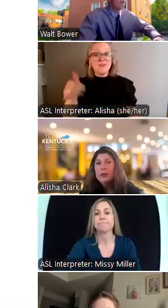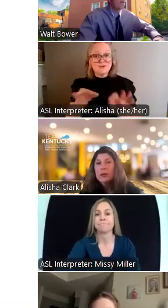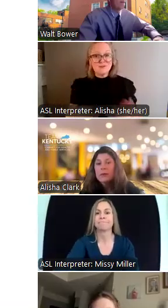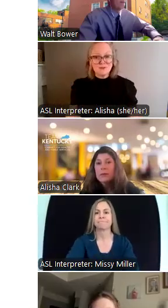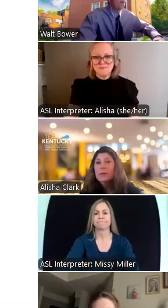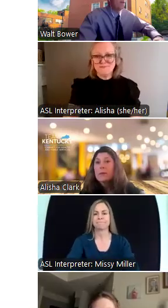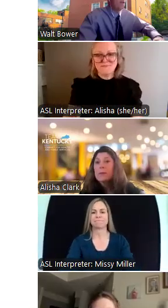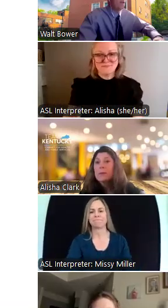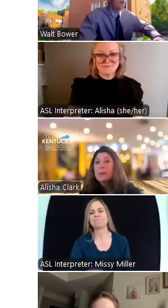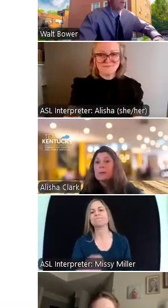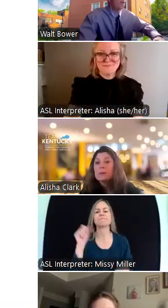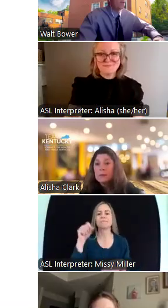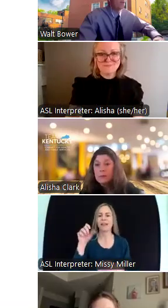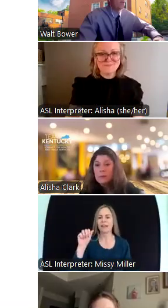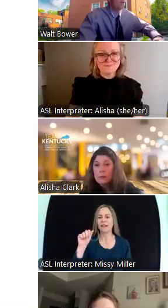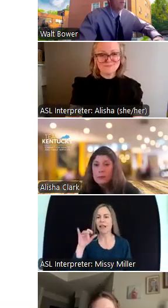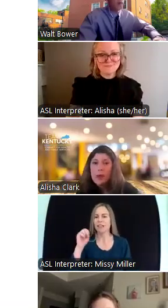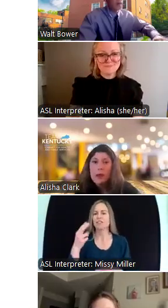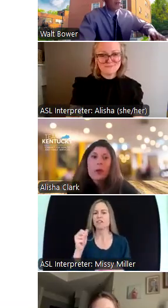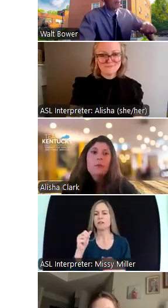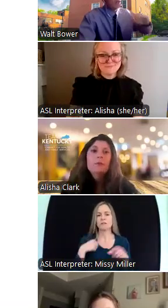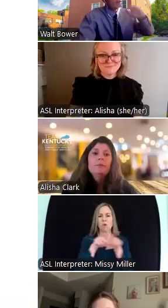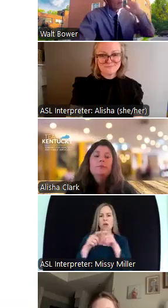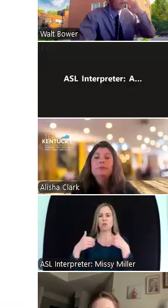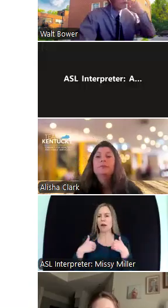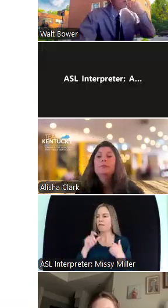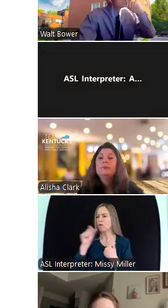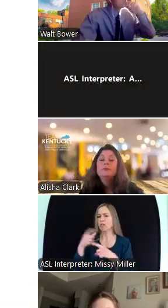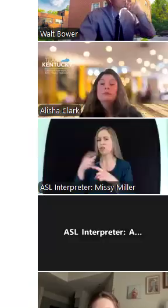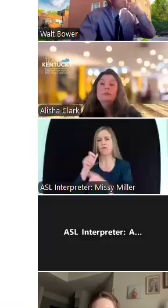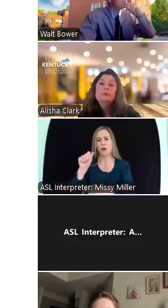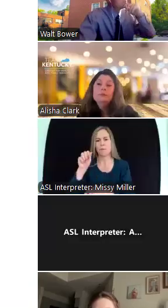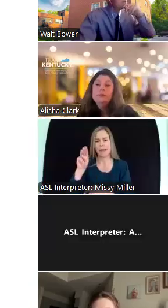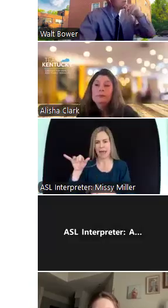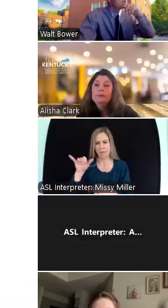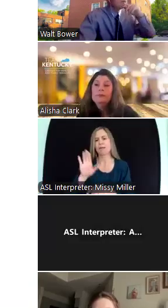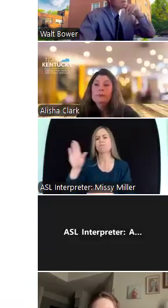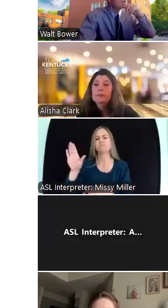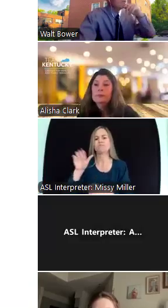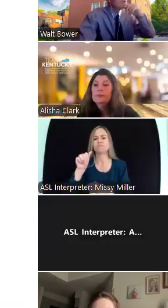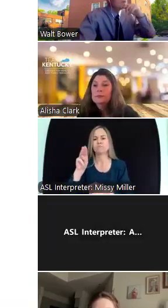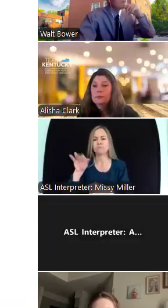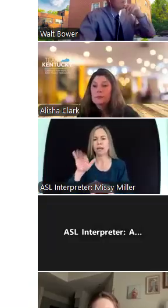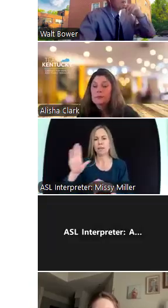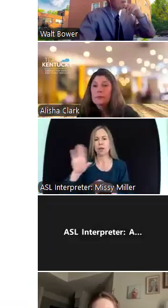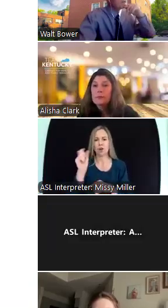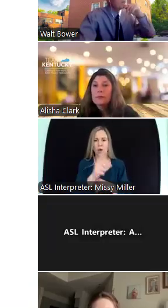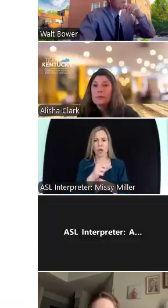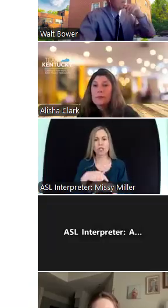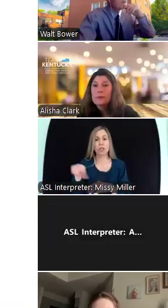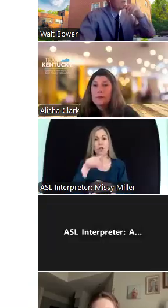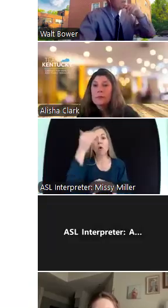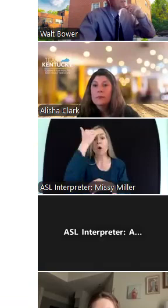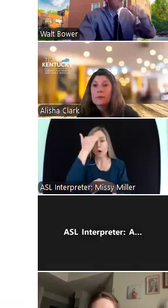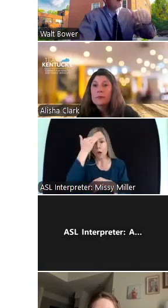And Alicia, we have a question from Amy, and the question is, do you know if a parent is